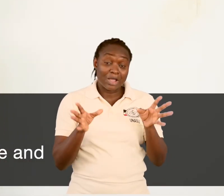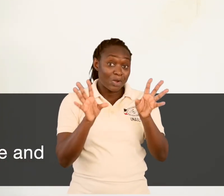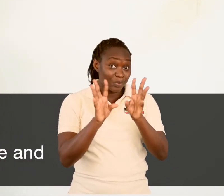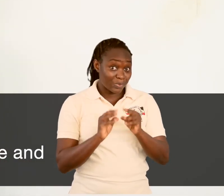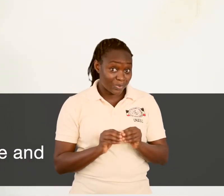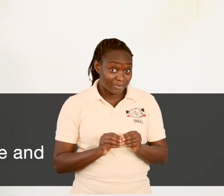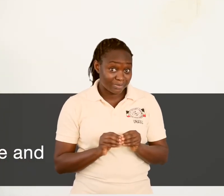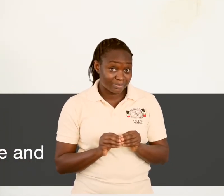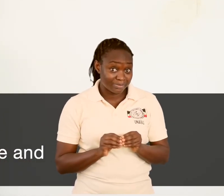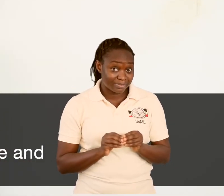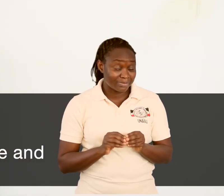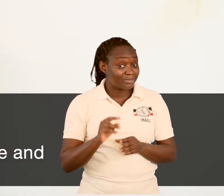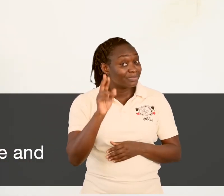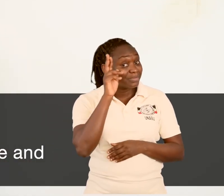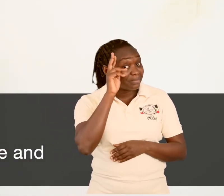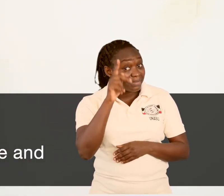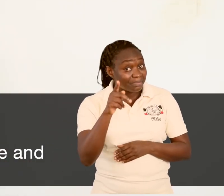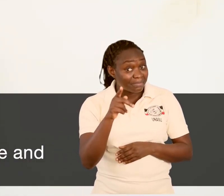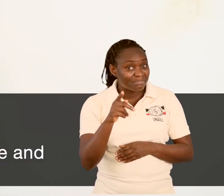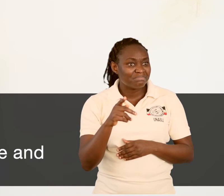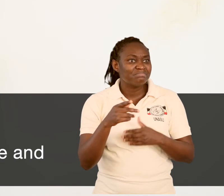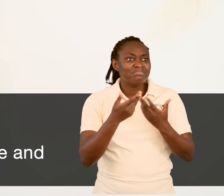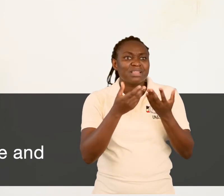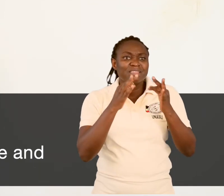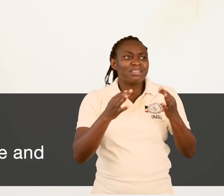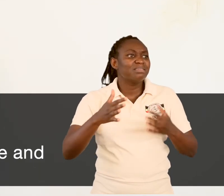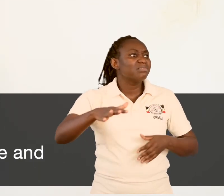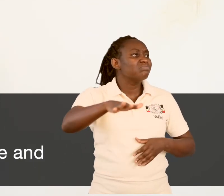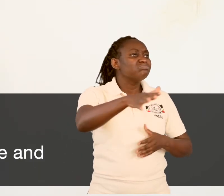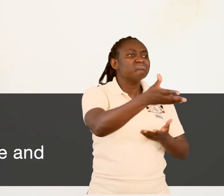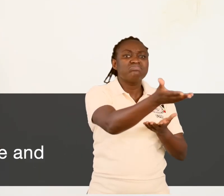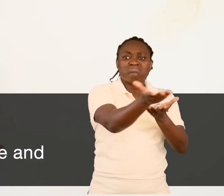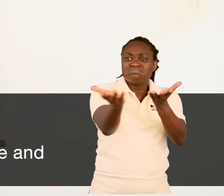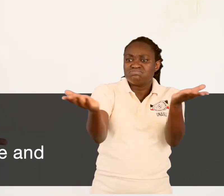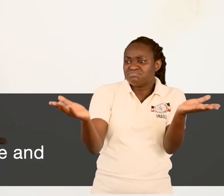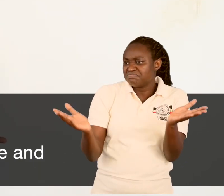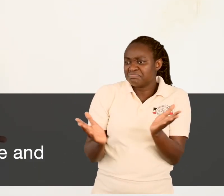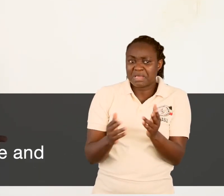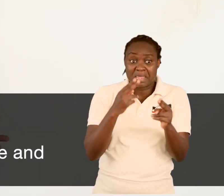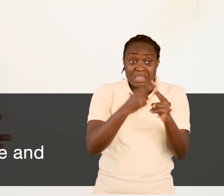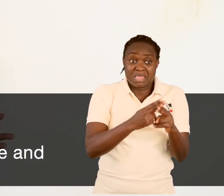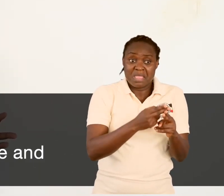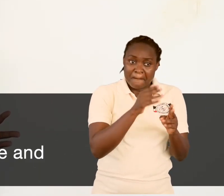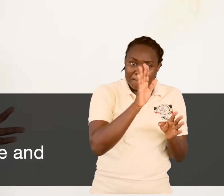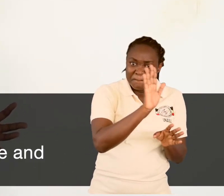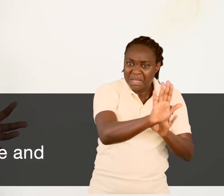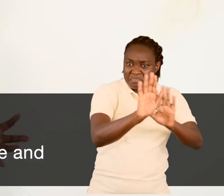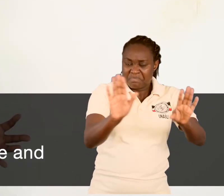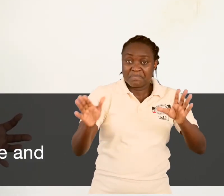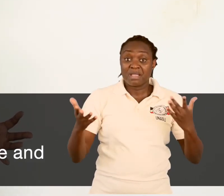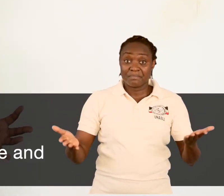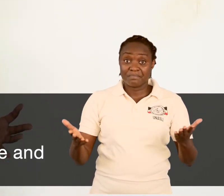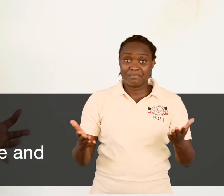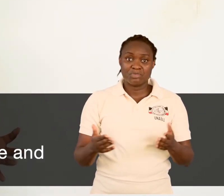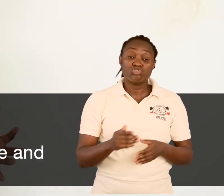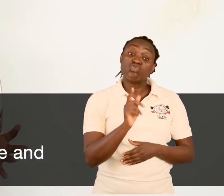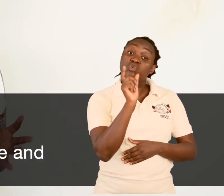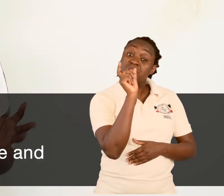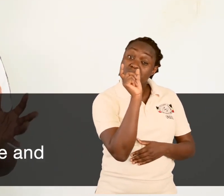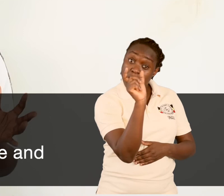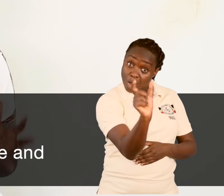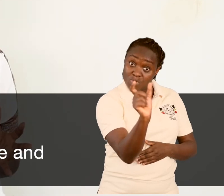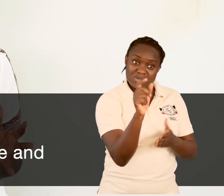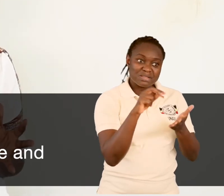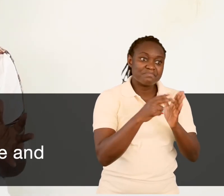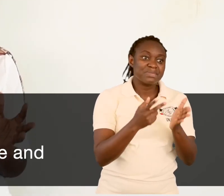conclude, we have said that everything around us has a name. Okay? And nouns are names